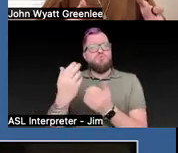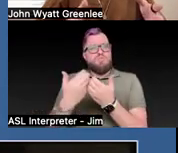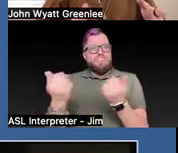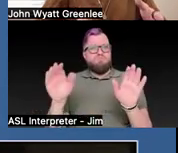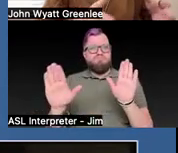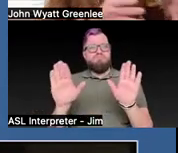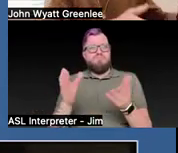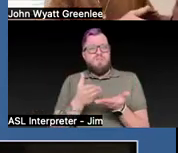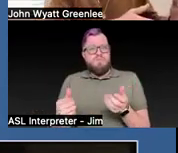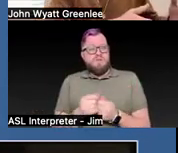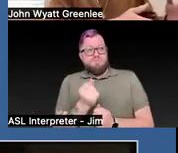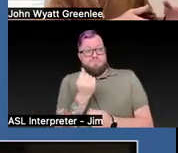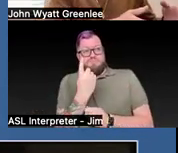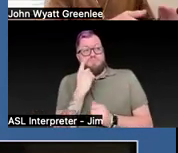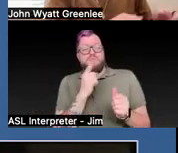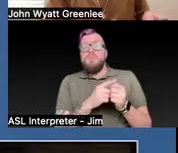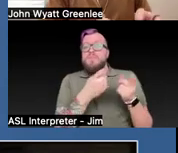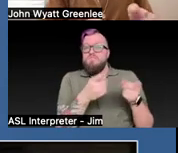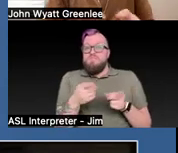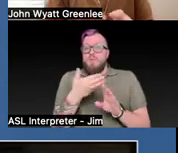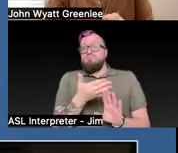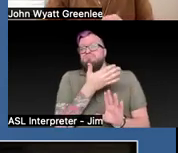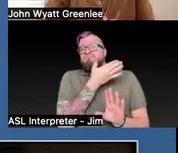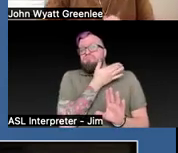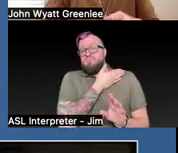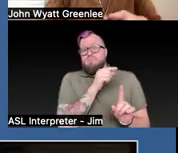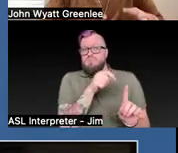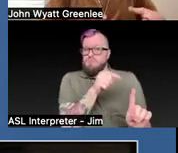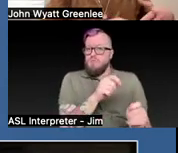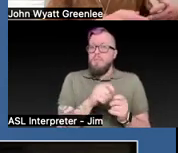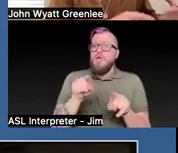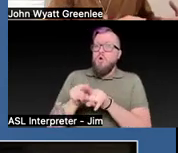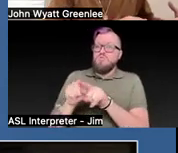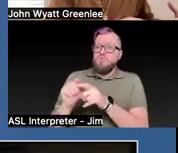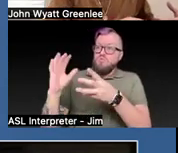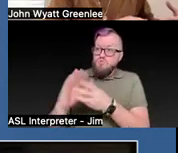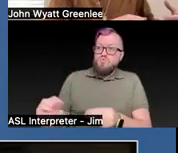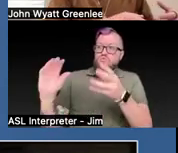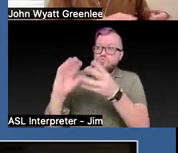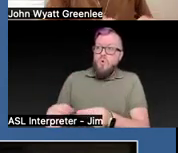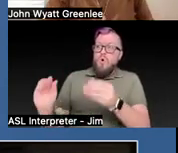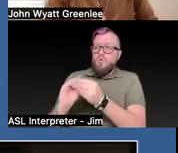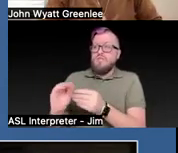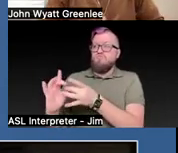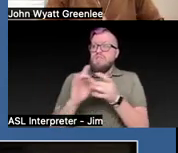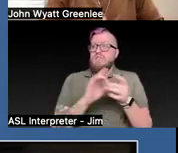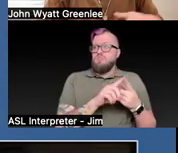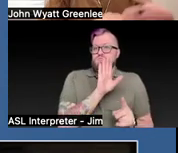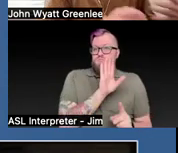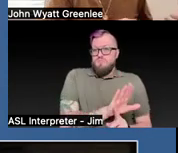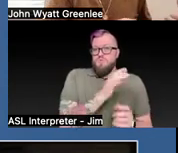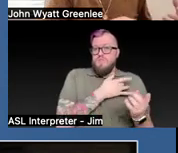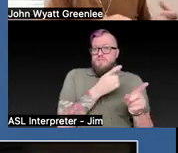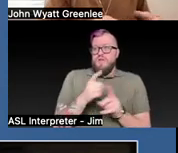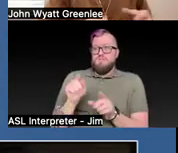mean events that happened in the past, but we also use it to mean the stories we tell about those events. And we can't